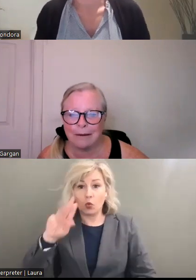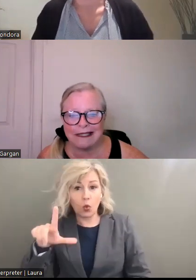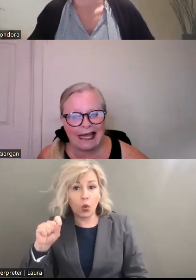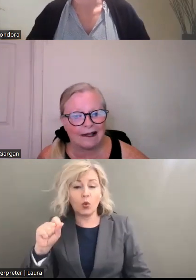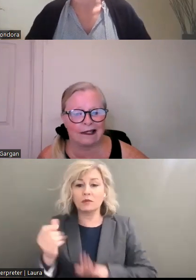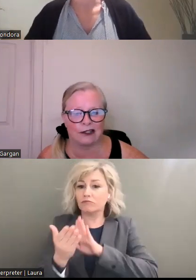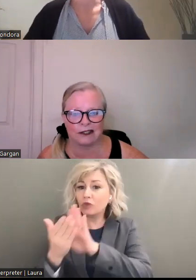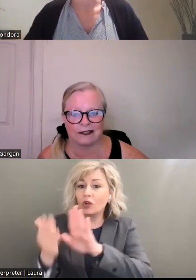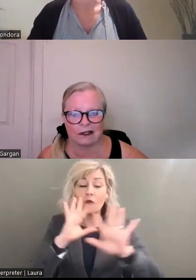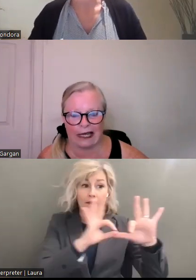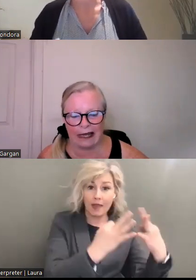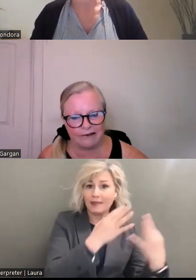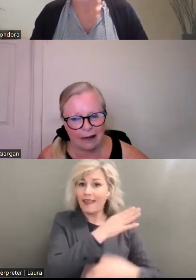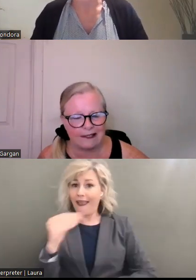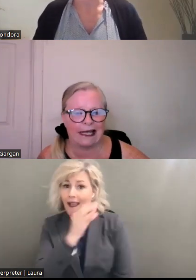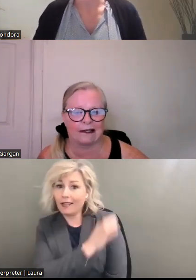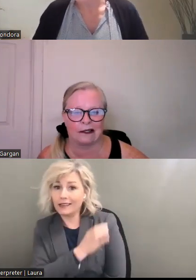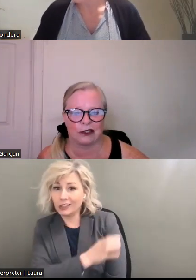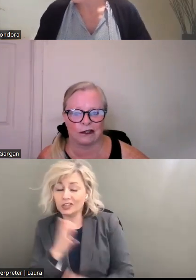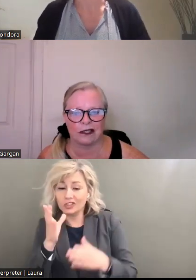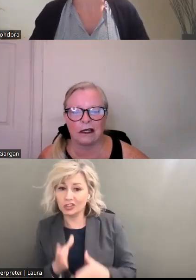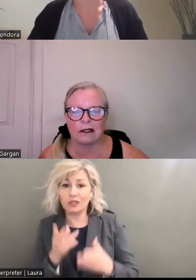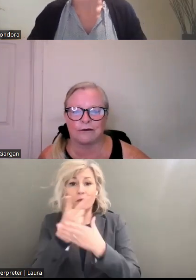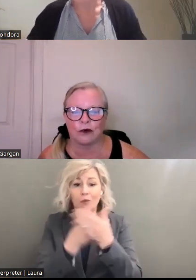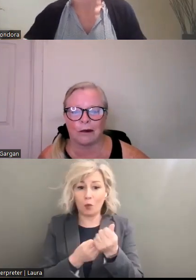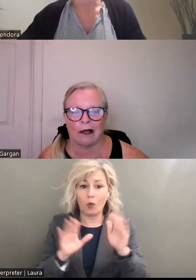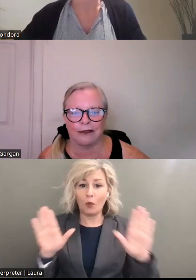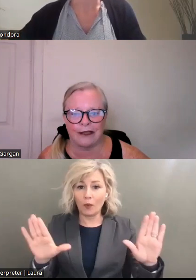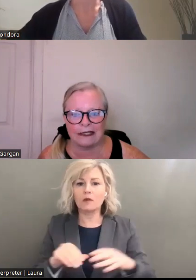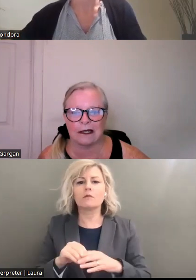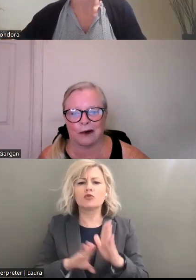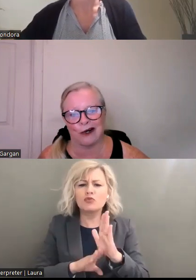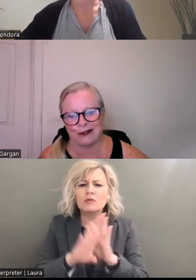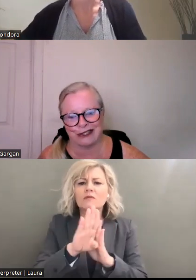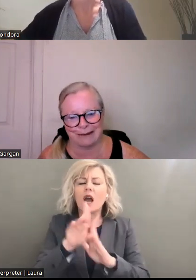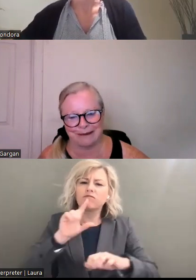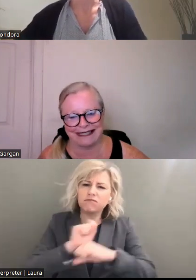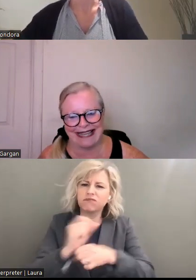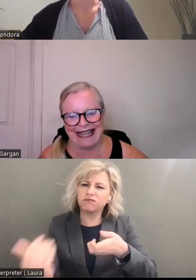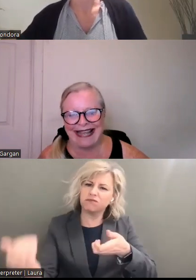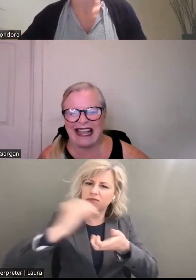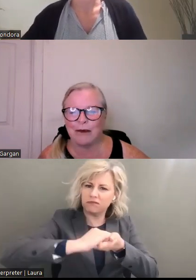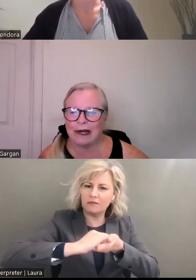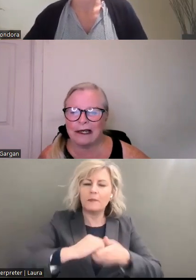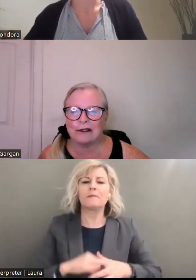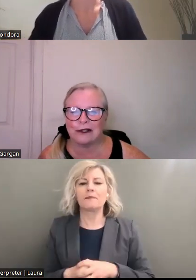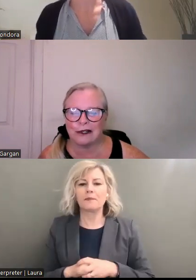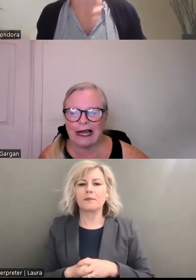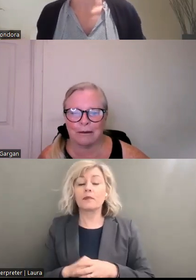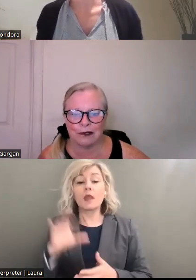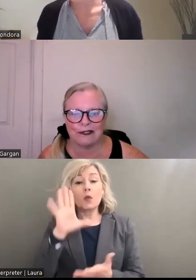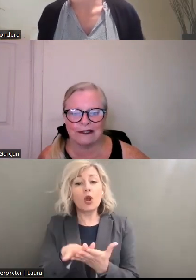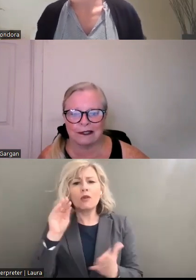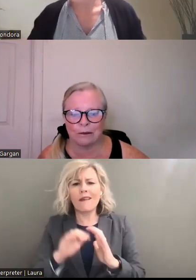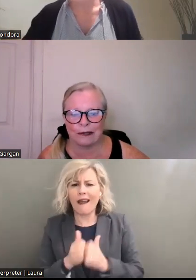for families and clinicians, okay? Families and clinicians to form authentic partnerships. And we're going to learn